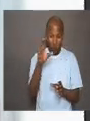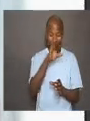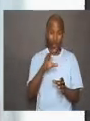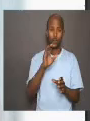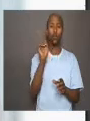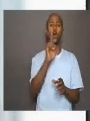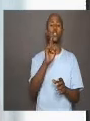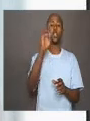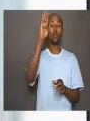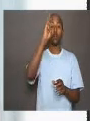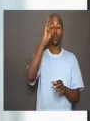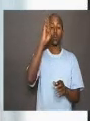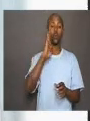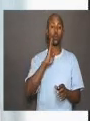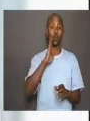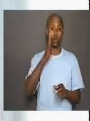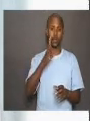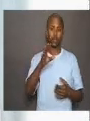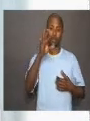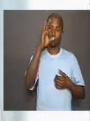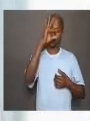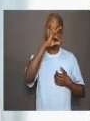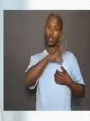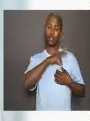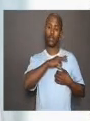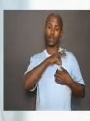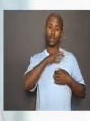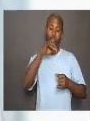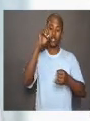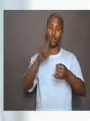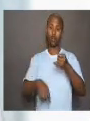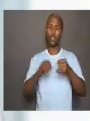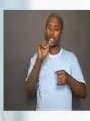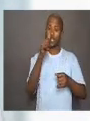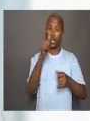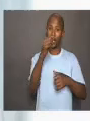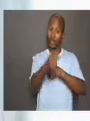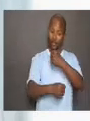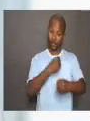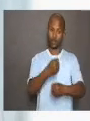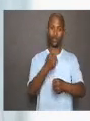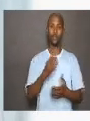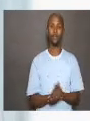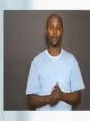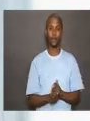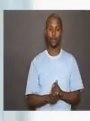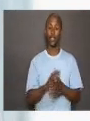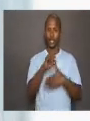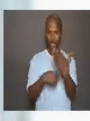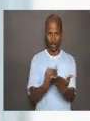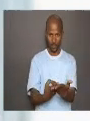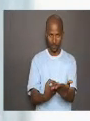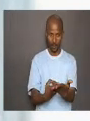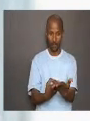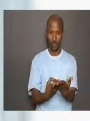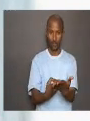Baruch will be earning at the end of his 10th year. Then, plot